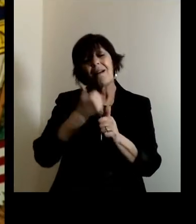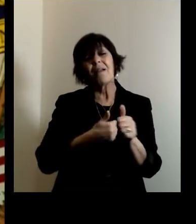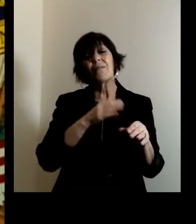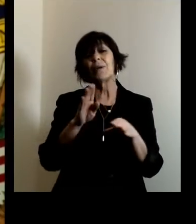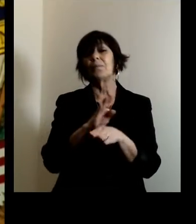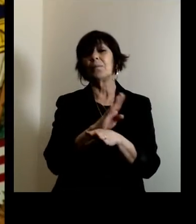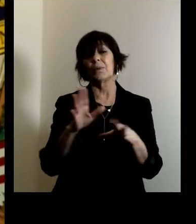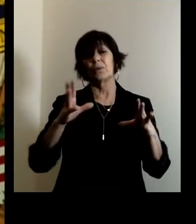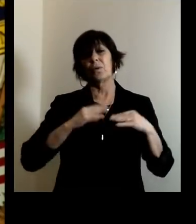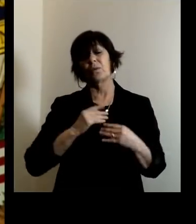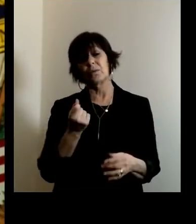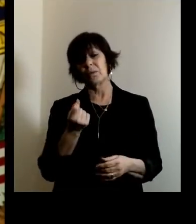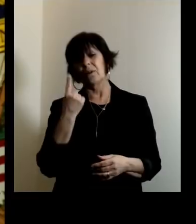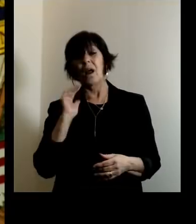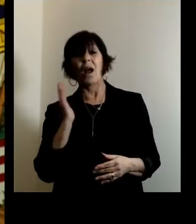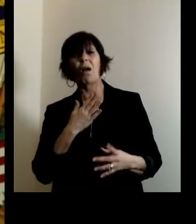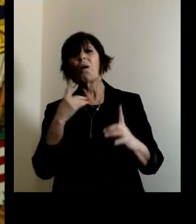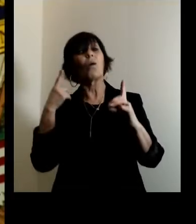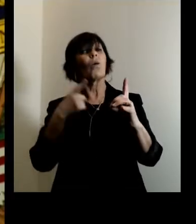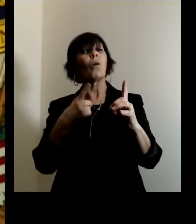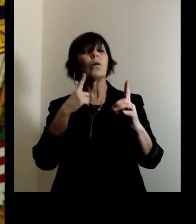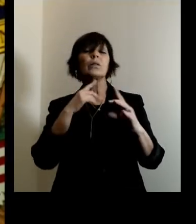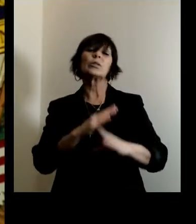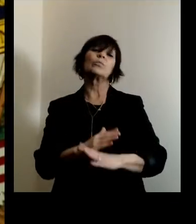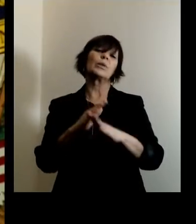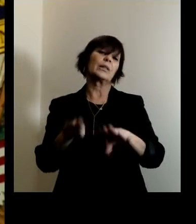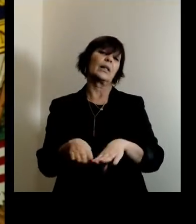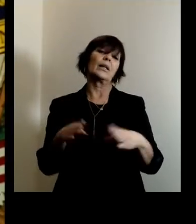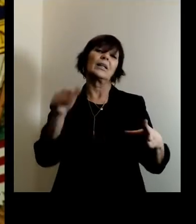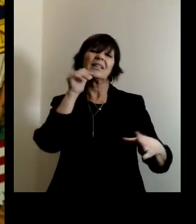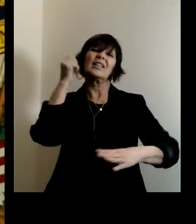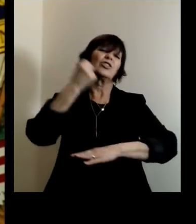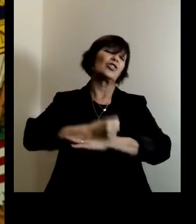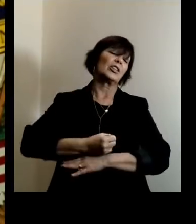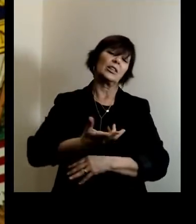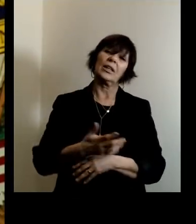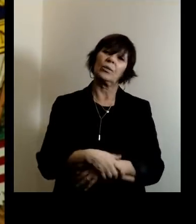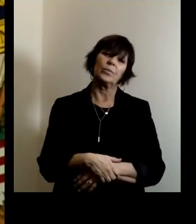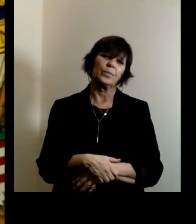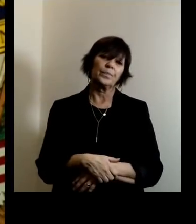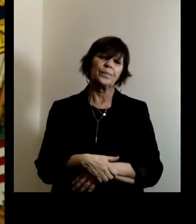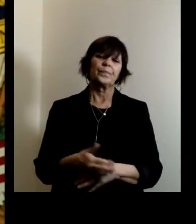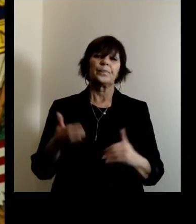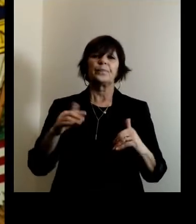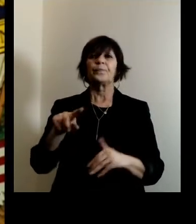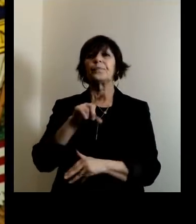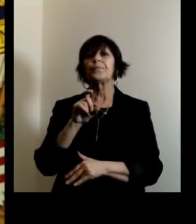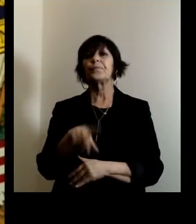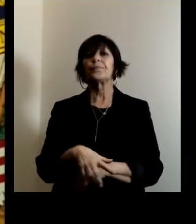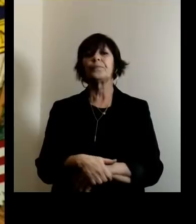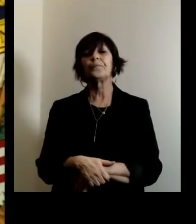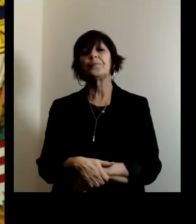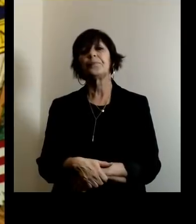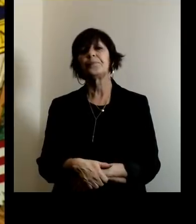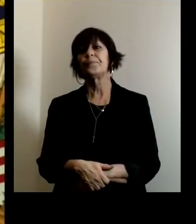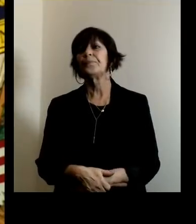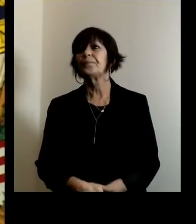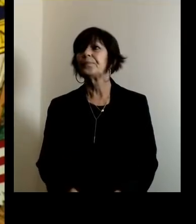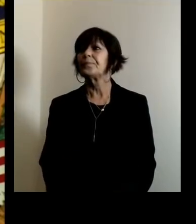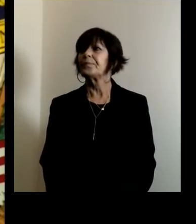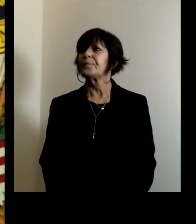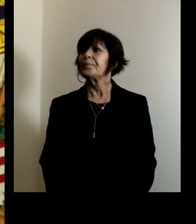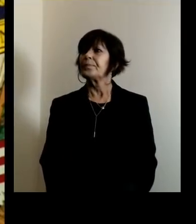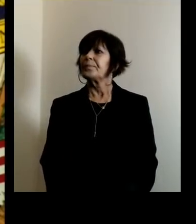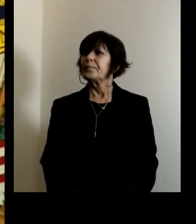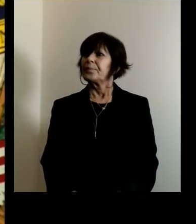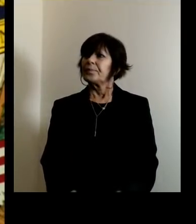understand that our goal is to protect the general public, not shut any business down. Next question to WGRZ, Channel 2. I think we have Claudine